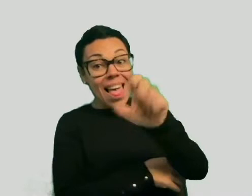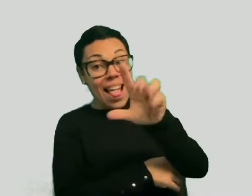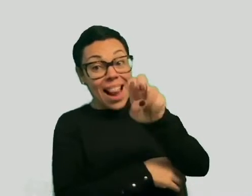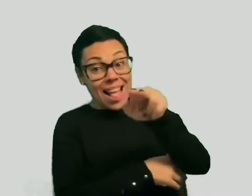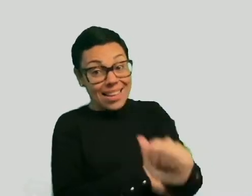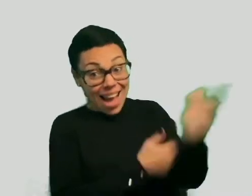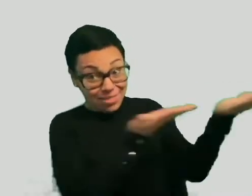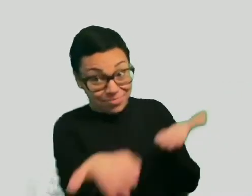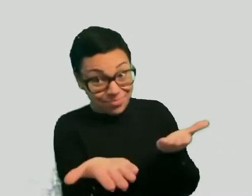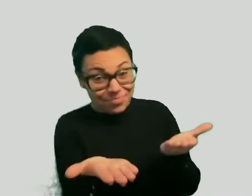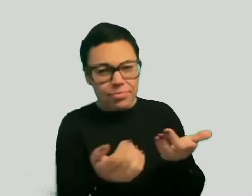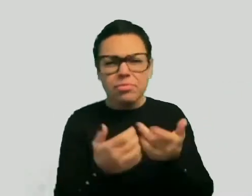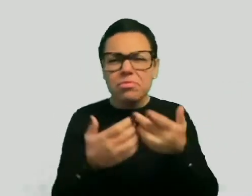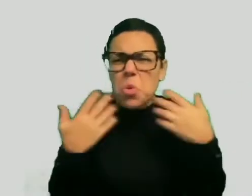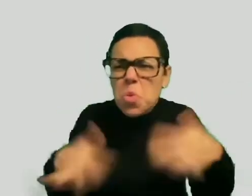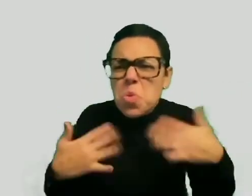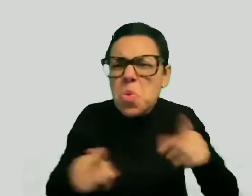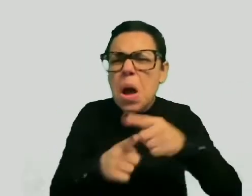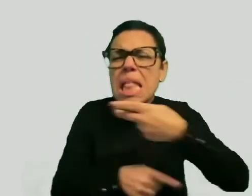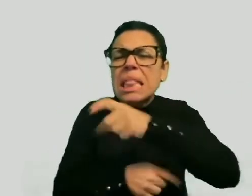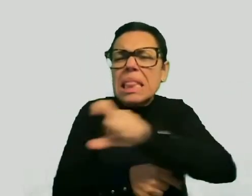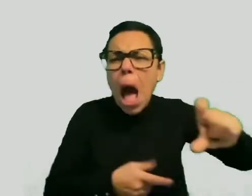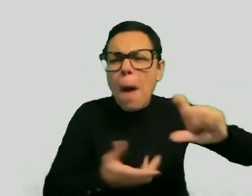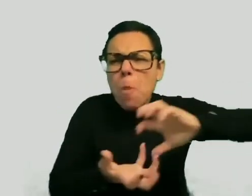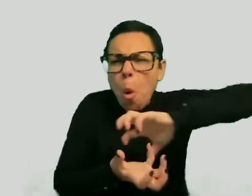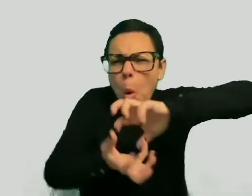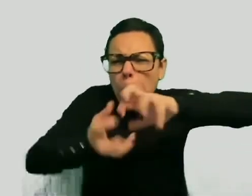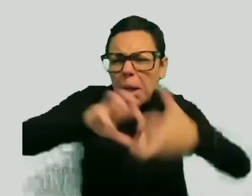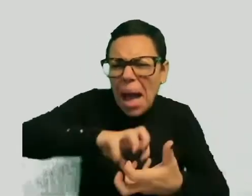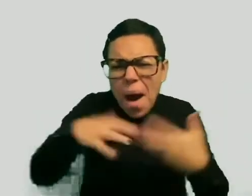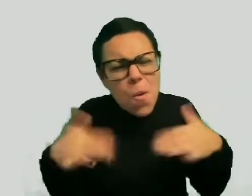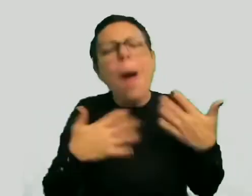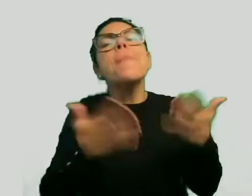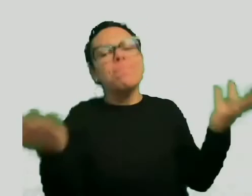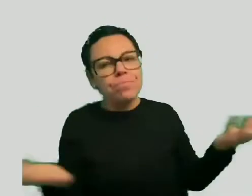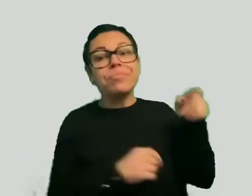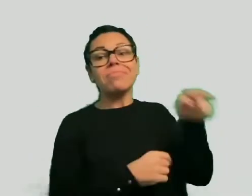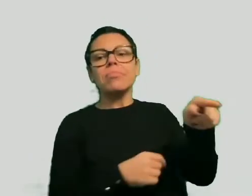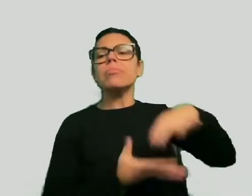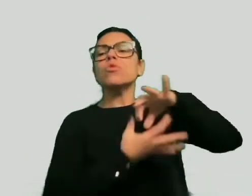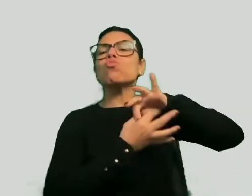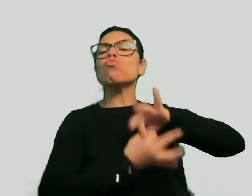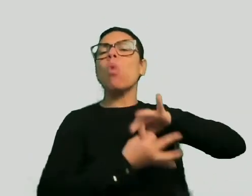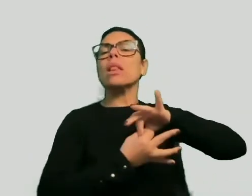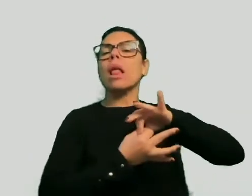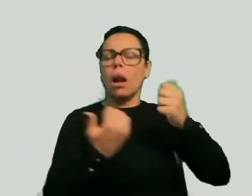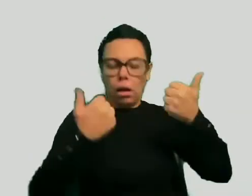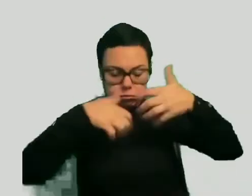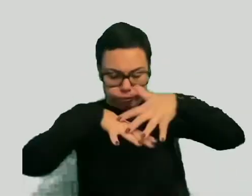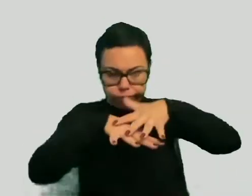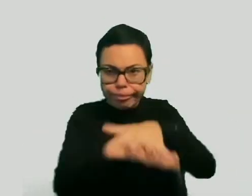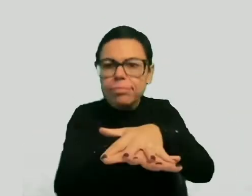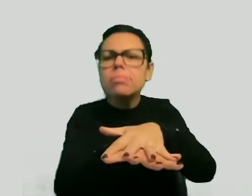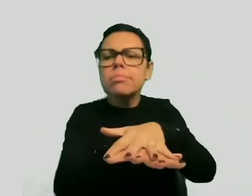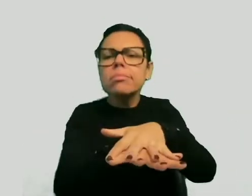better. You're a researcher on gender mainstreaming and team leader at EIGE. And